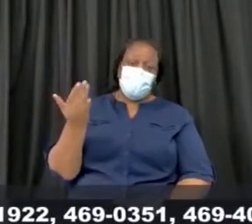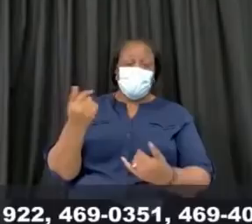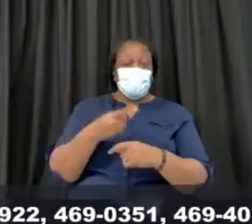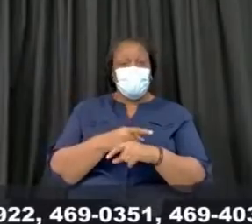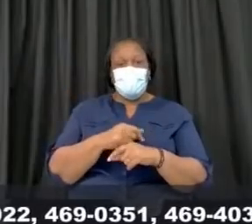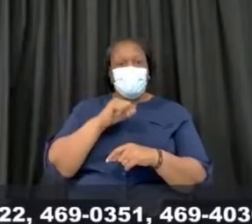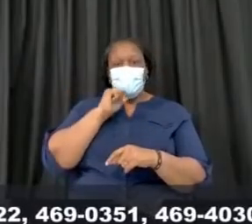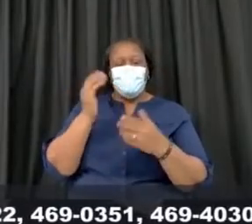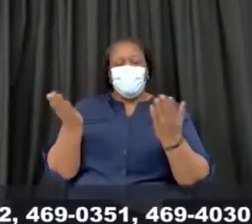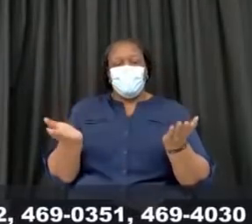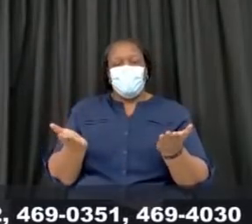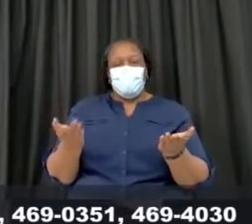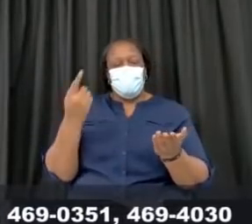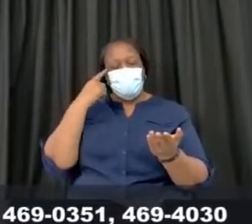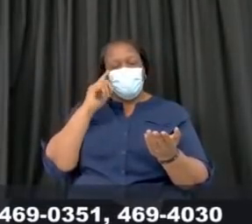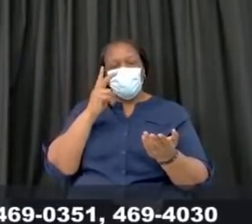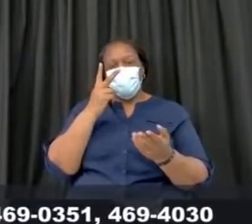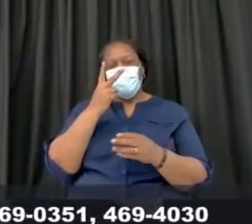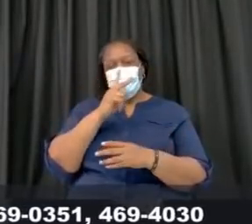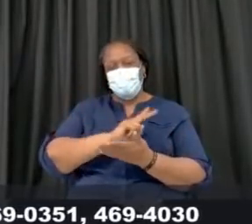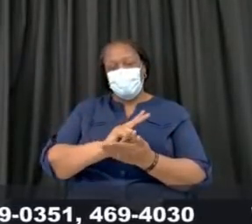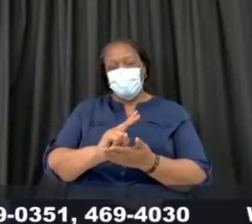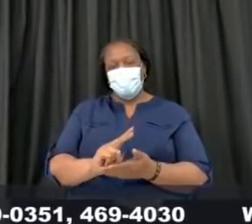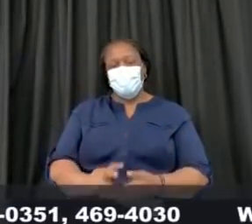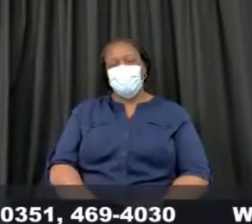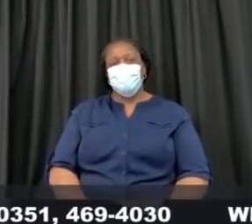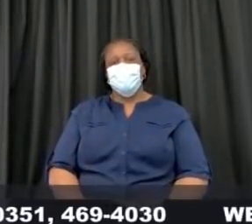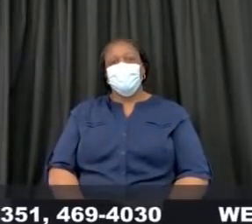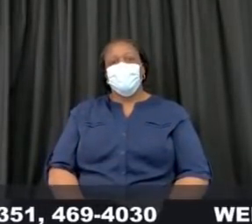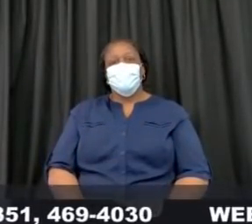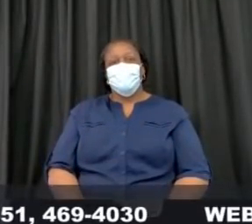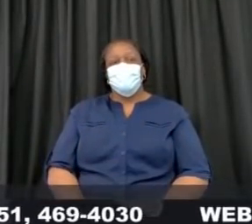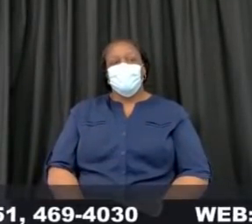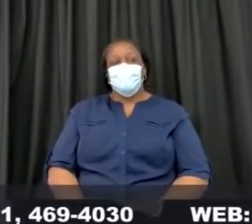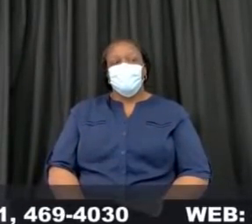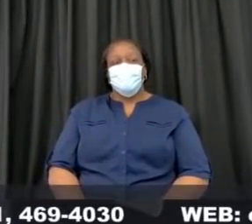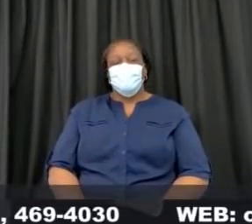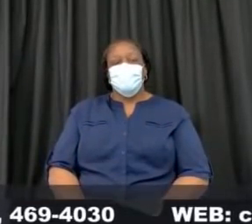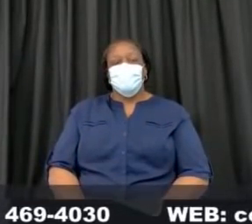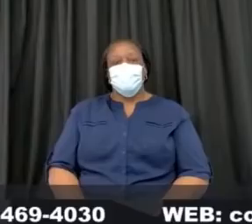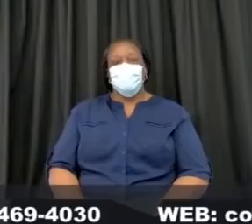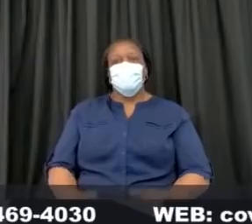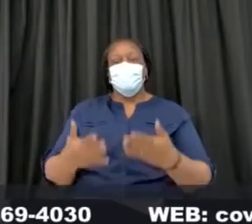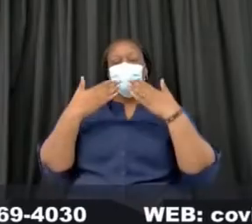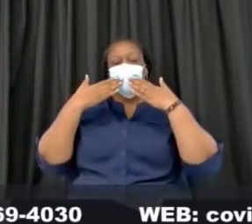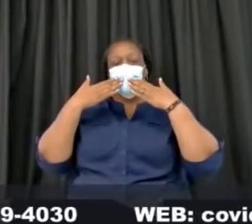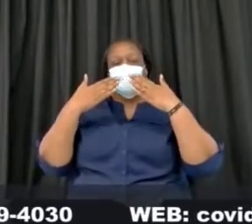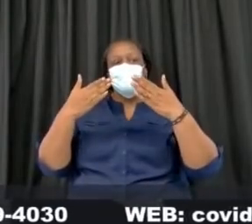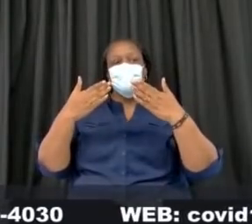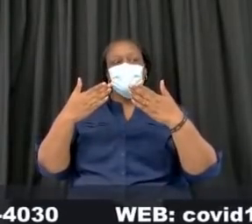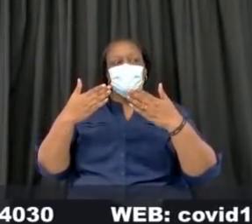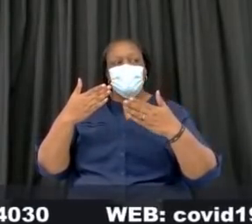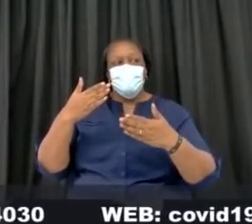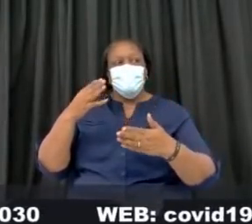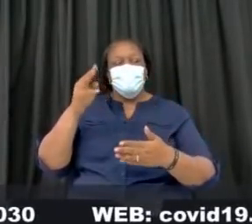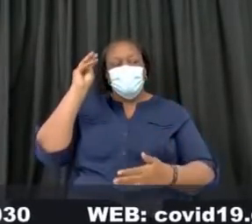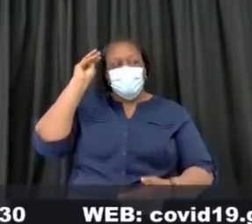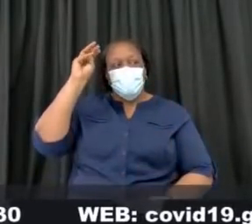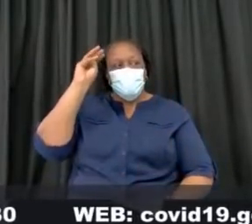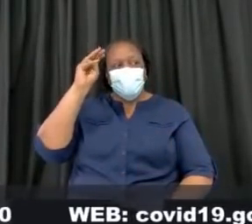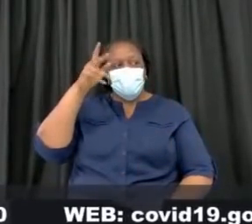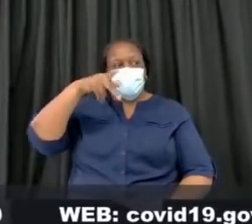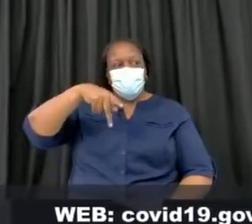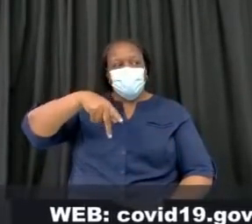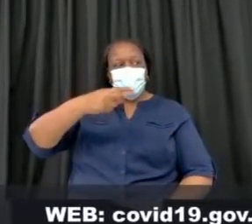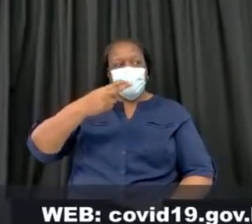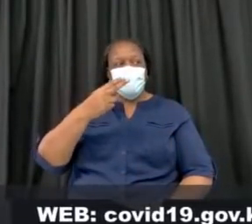he has been in this for a very, very long time, committed to this cause. And we thank the Honorable Wendy Phipps